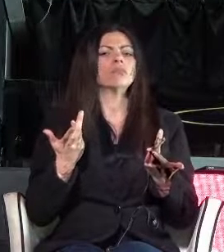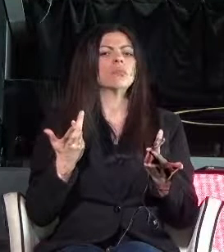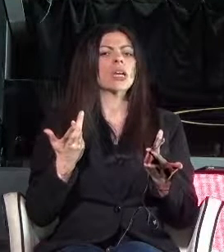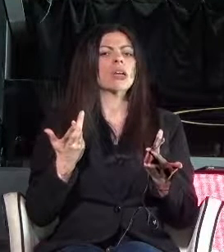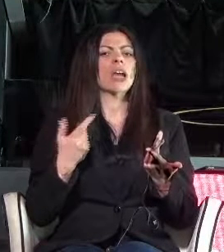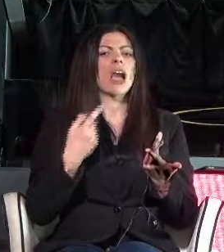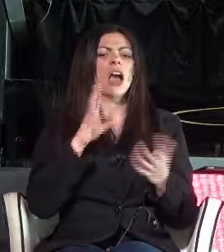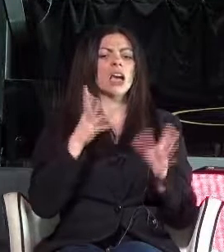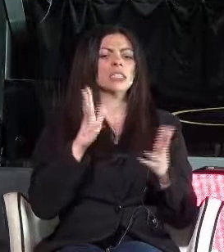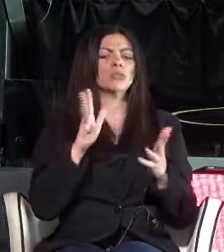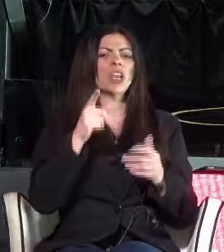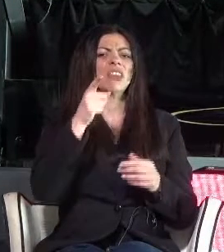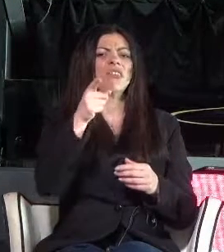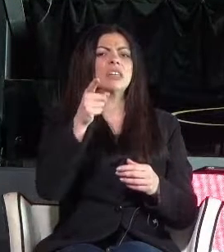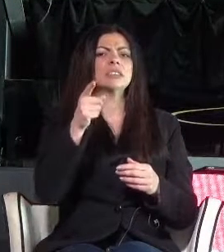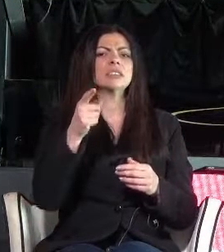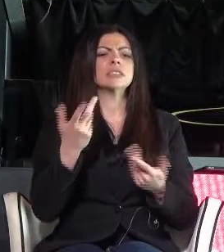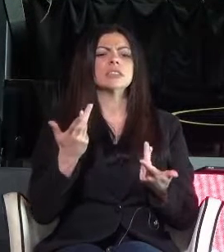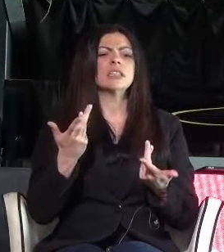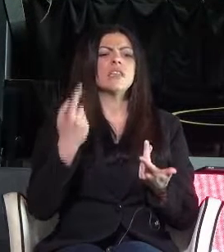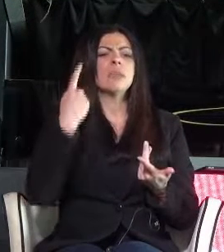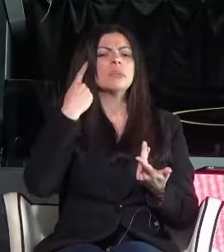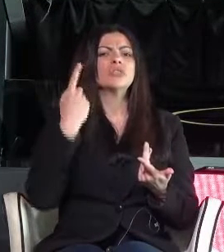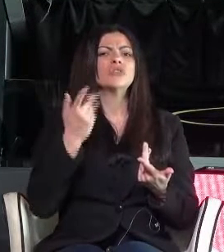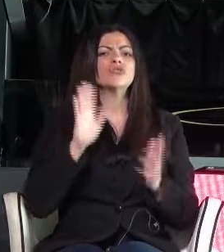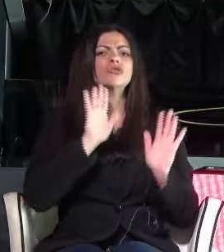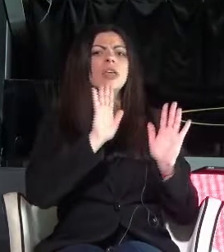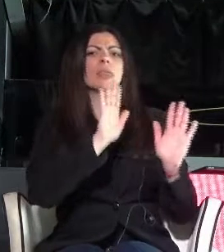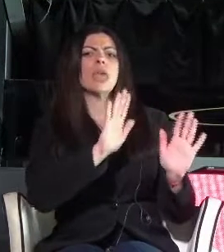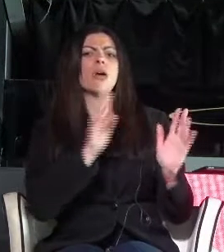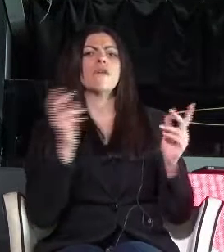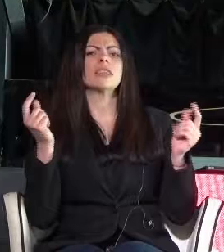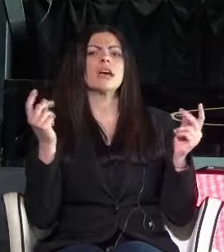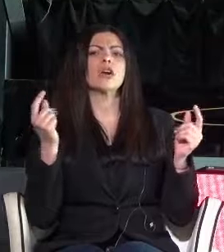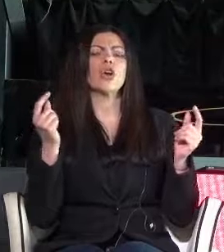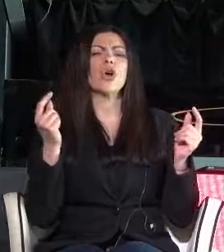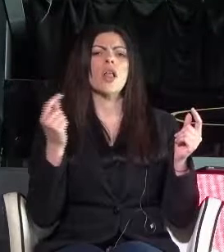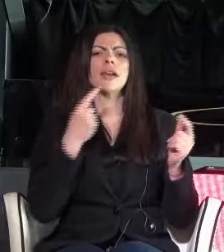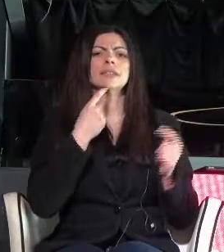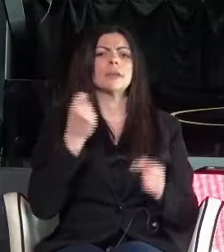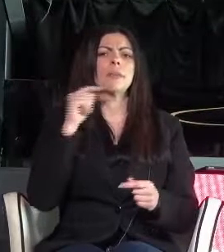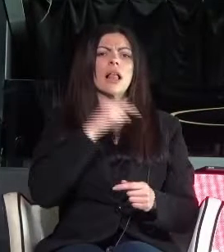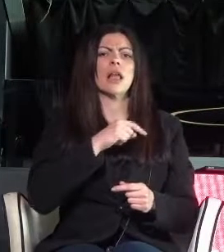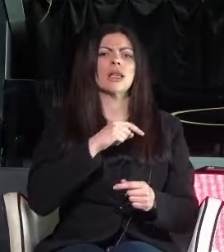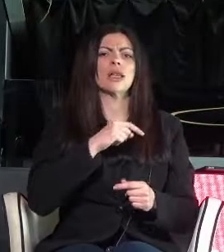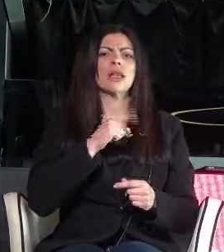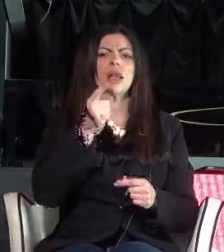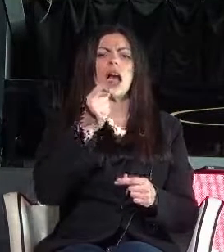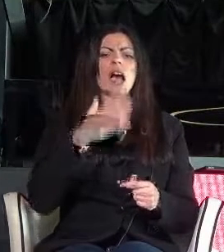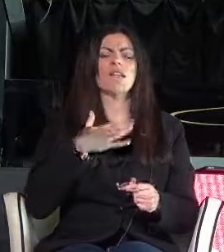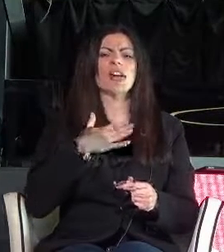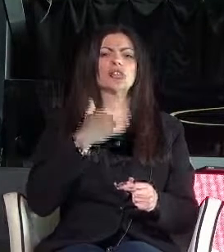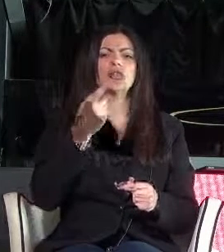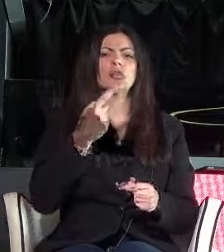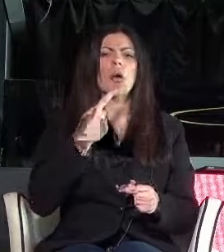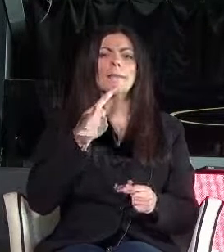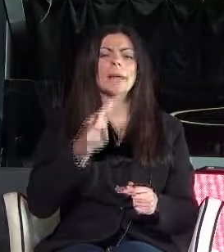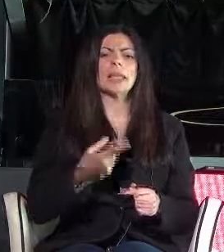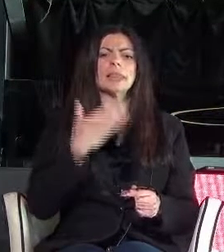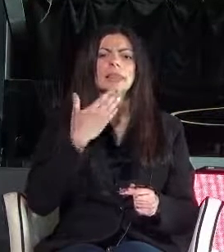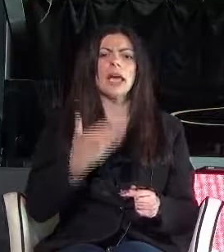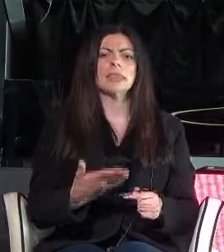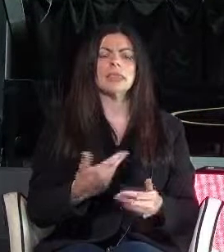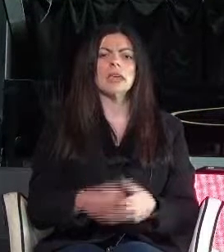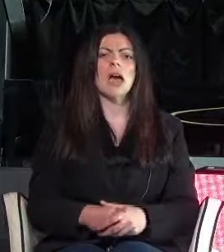this ongoing military war, and what is the opinion of the politicians there? What do they think? What do the people of Belarus